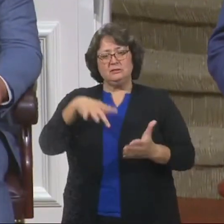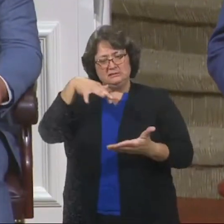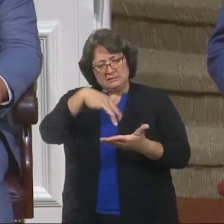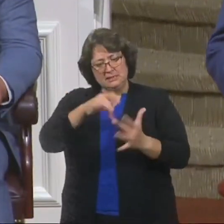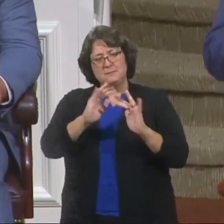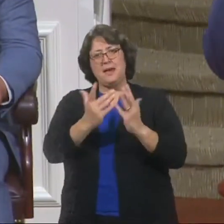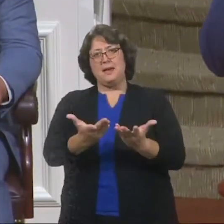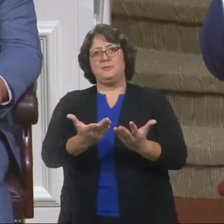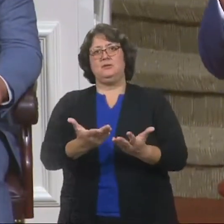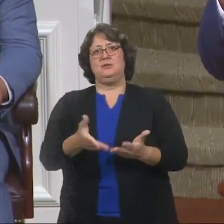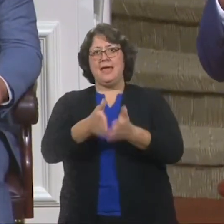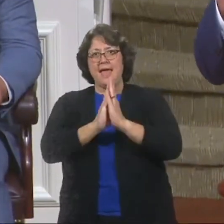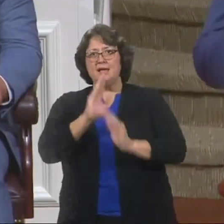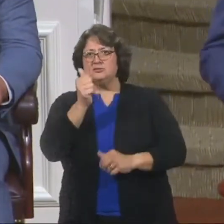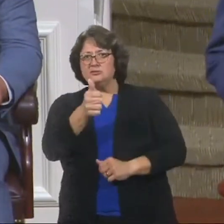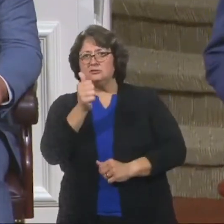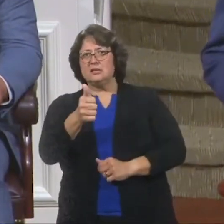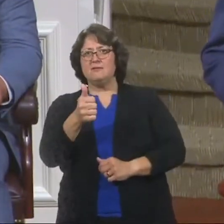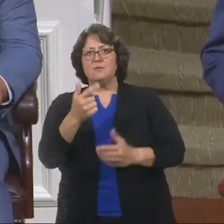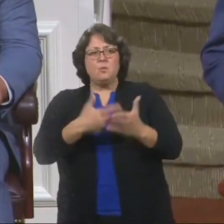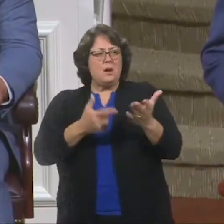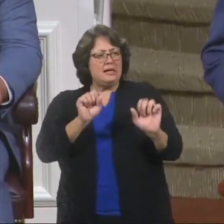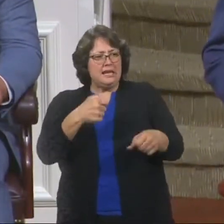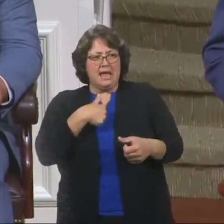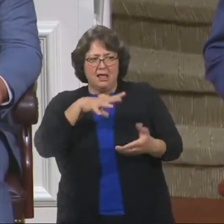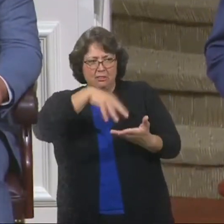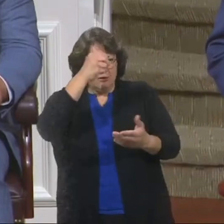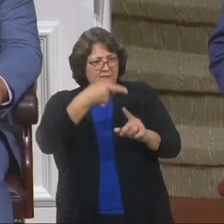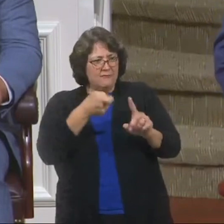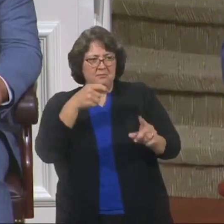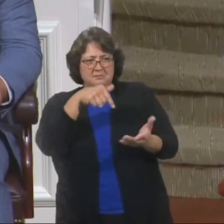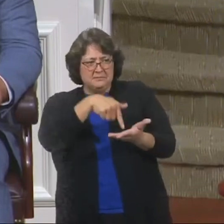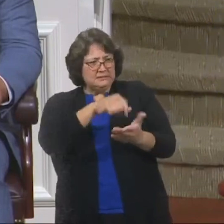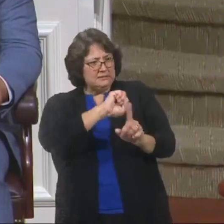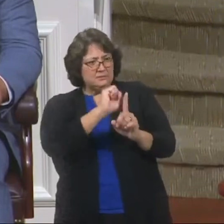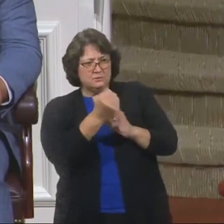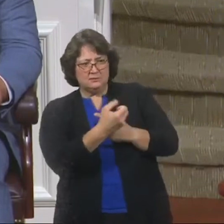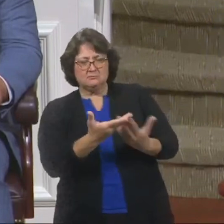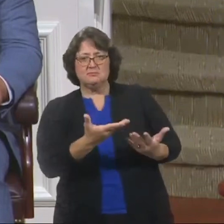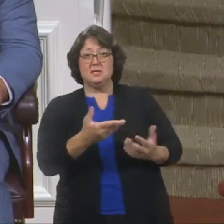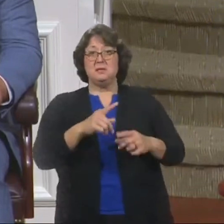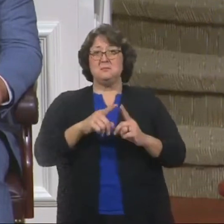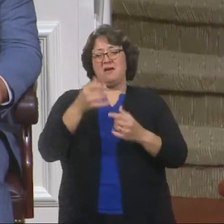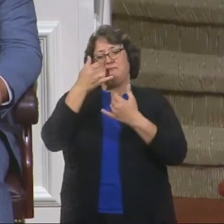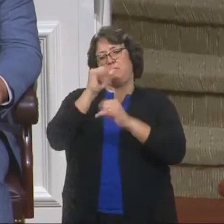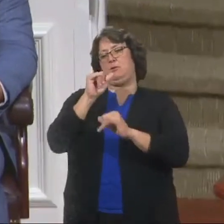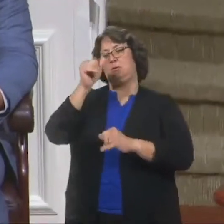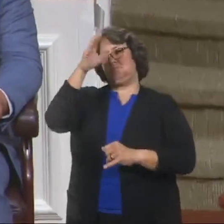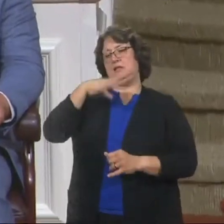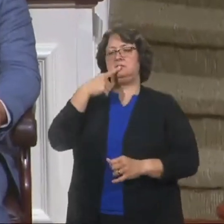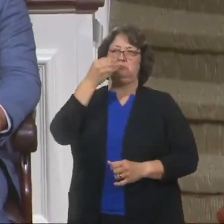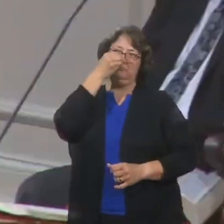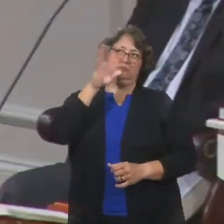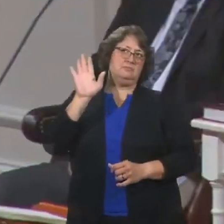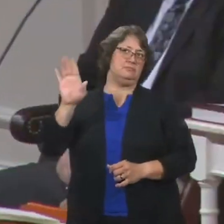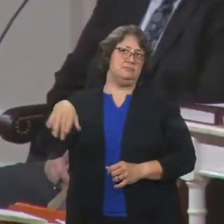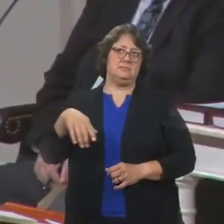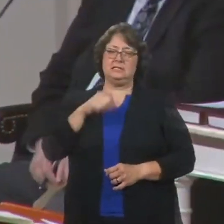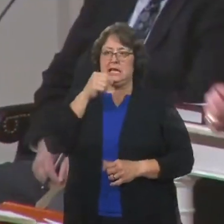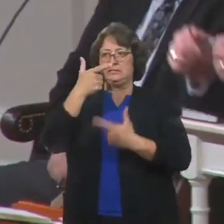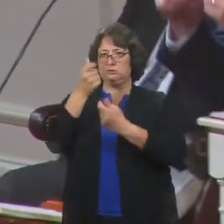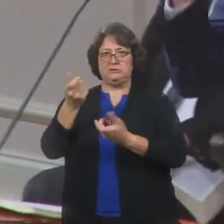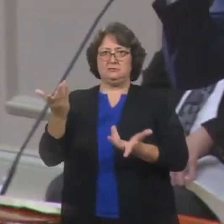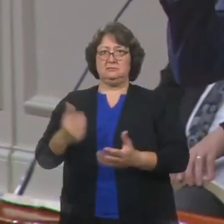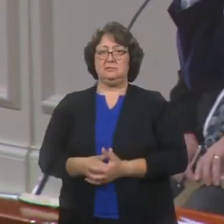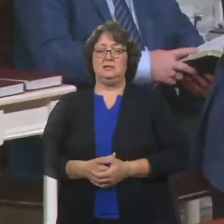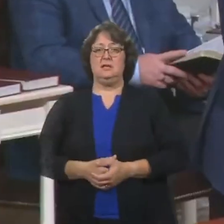Bible. Ask yourself, what can I learn from the situation? But a foolish man, he has no interest to learn something else. Let's look at